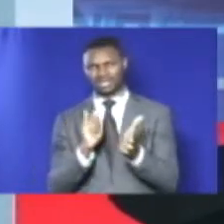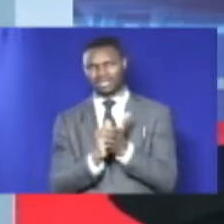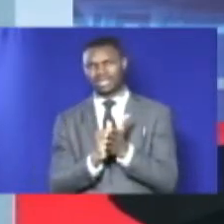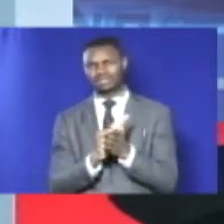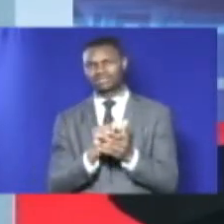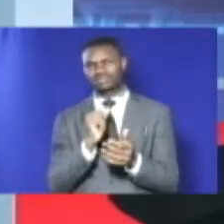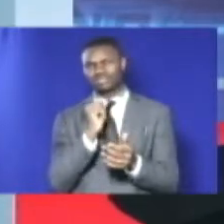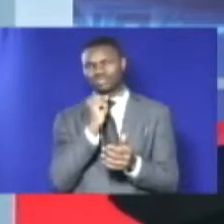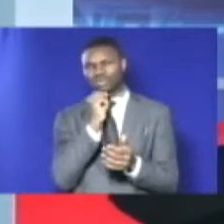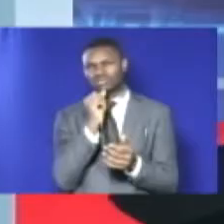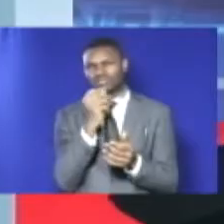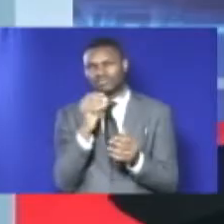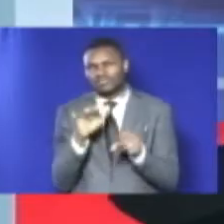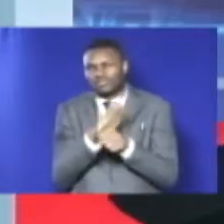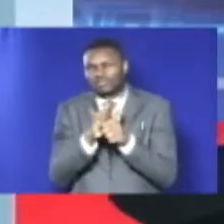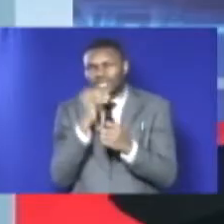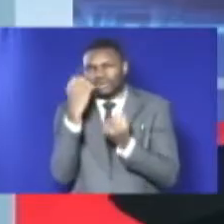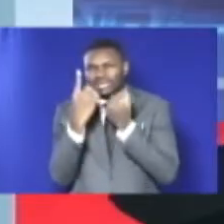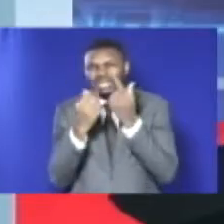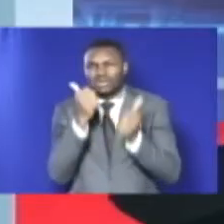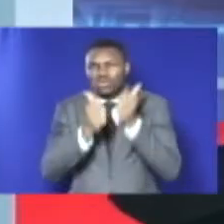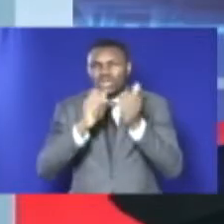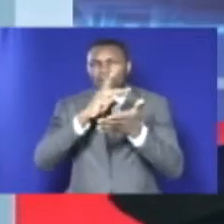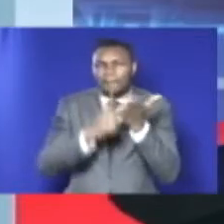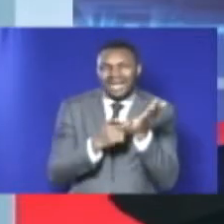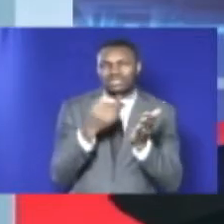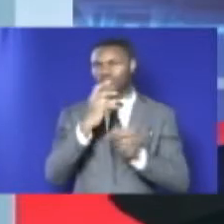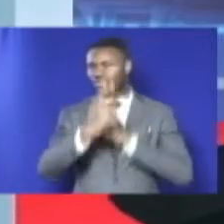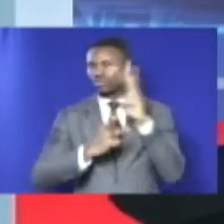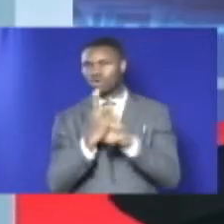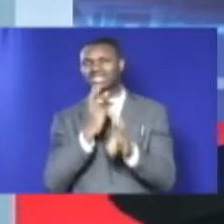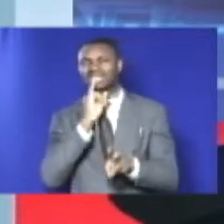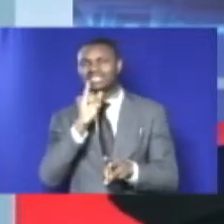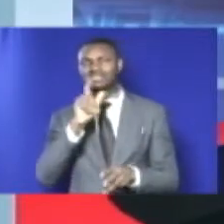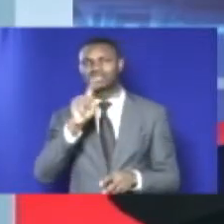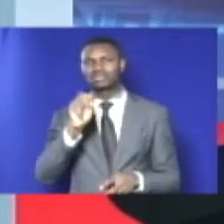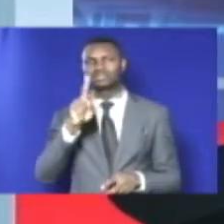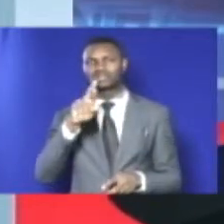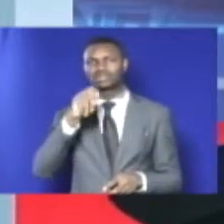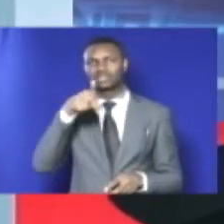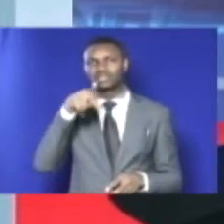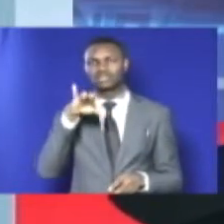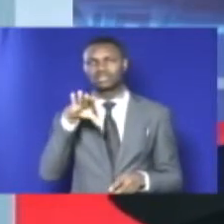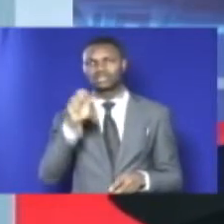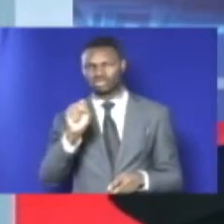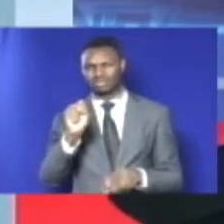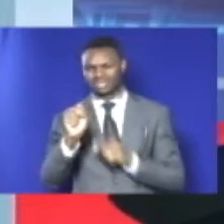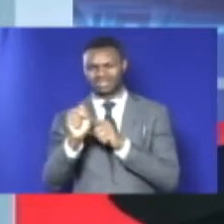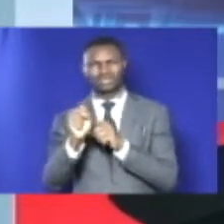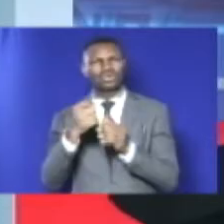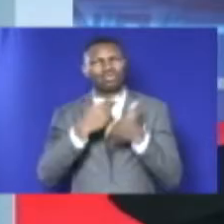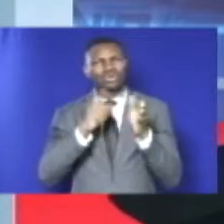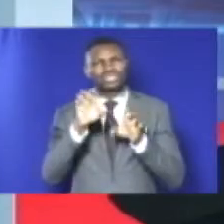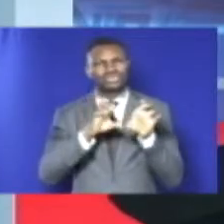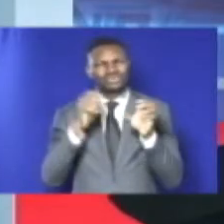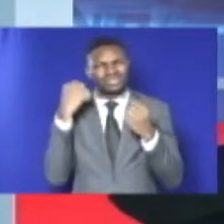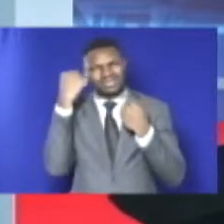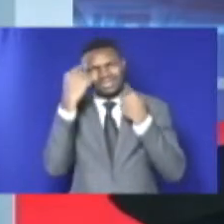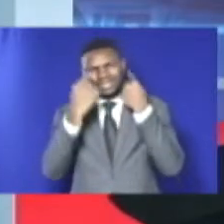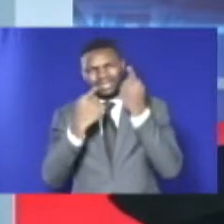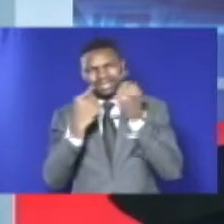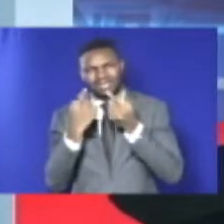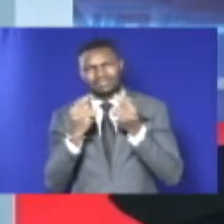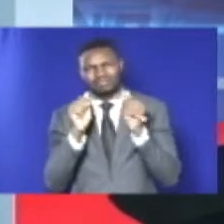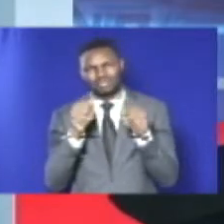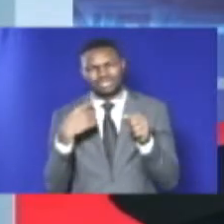well understood. That is, which part of the world is the tropics, and what do you think should be looked out for while celebrating